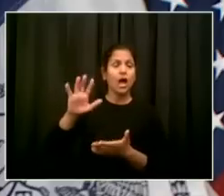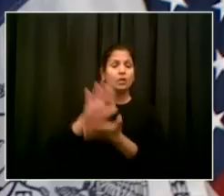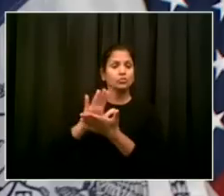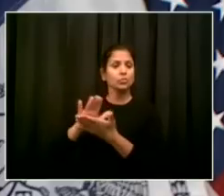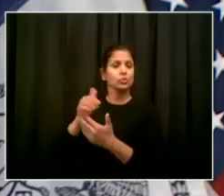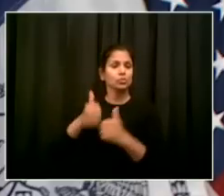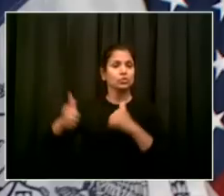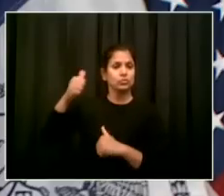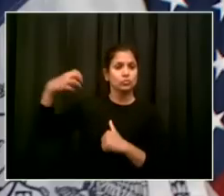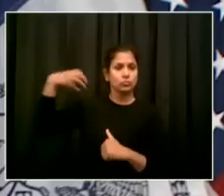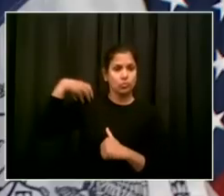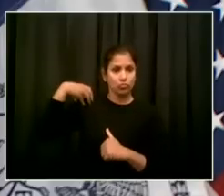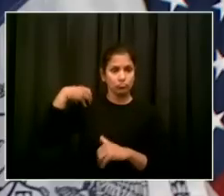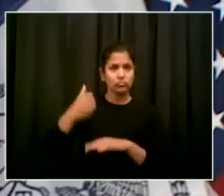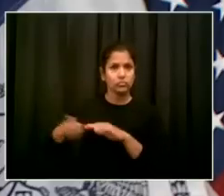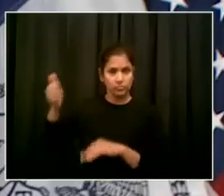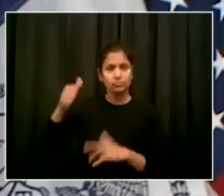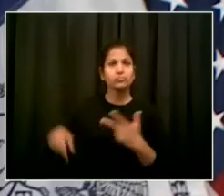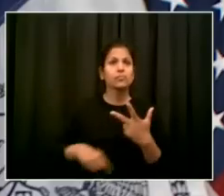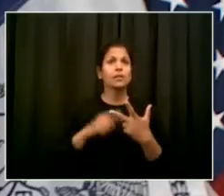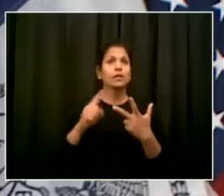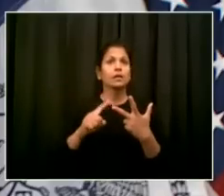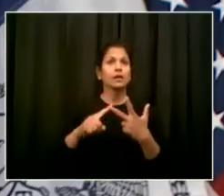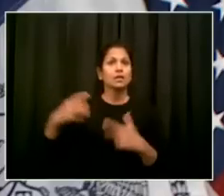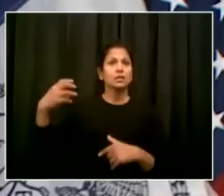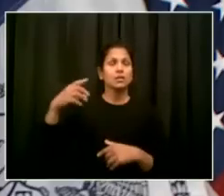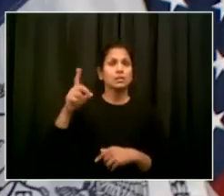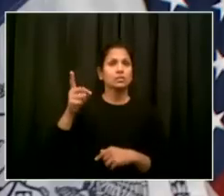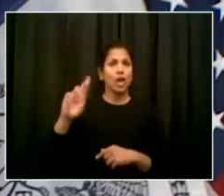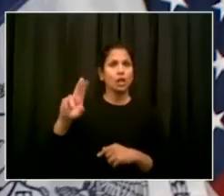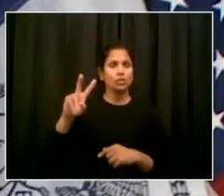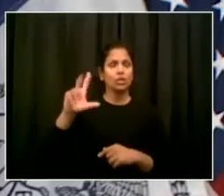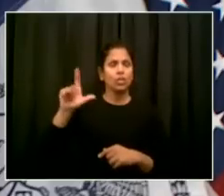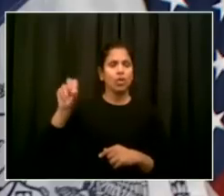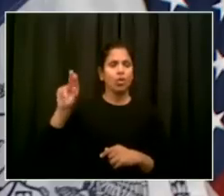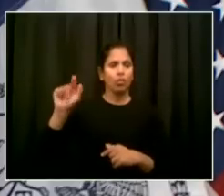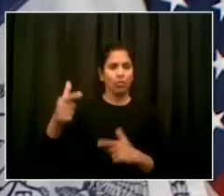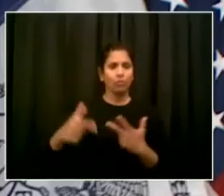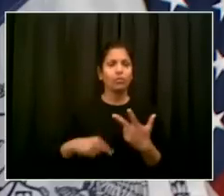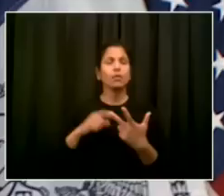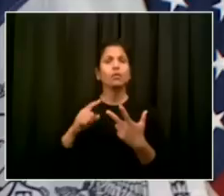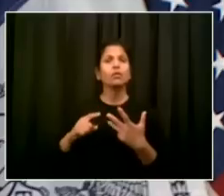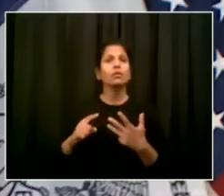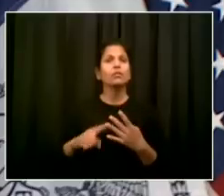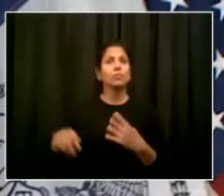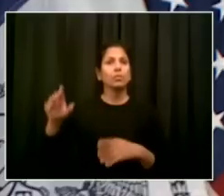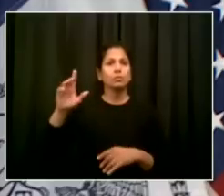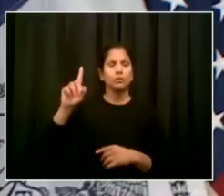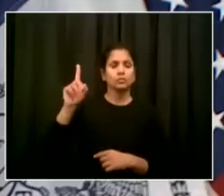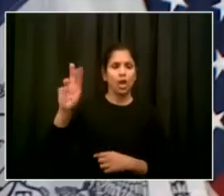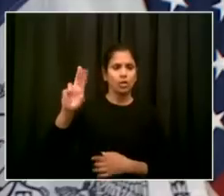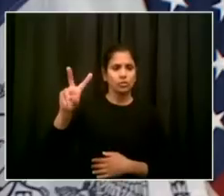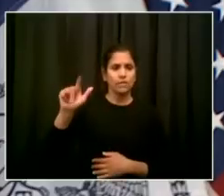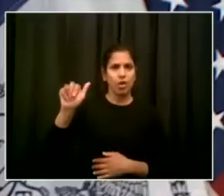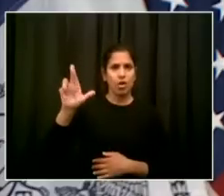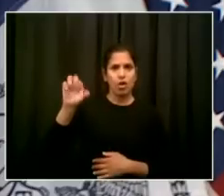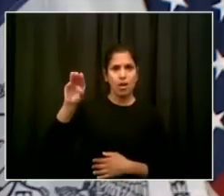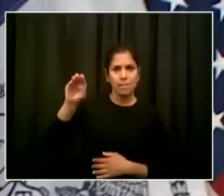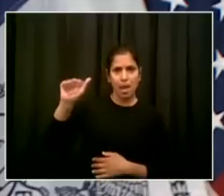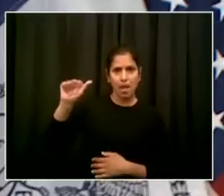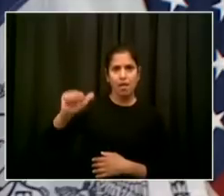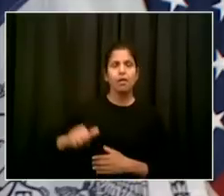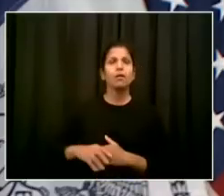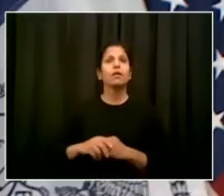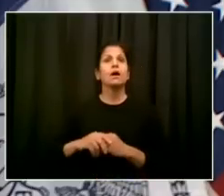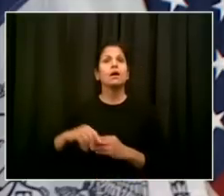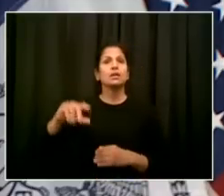Long, Senior Advisor Dr. Jay Varma, Jeff Hansom, Director of the Mayor's Office for Operations, and Laura